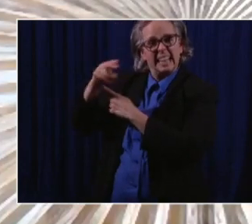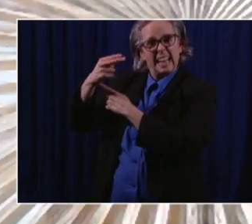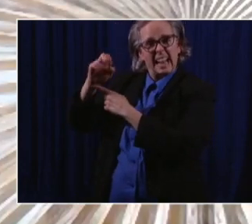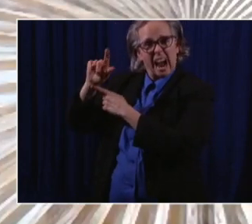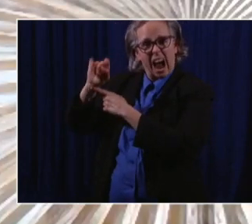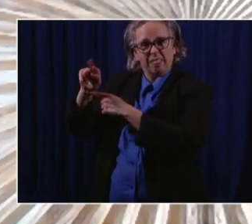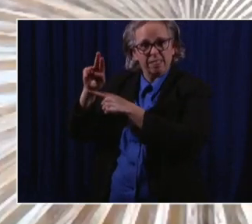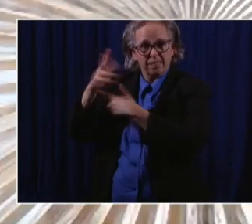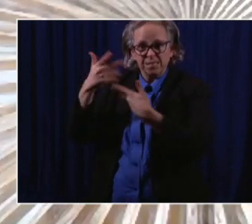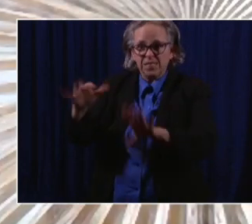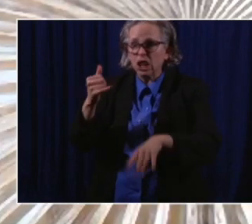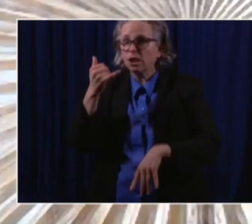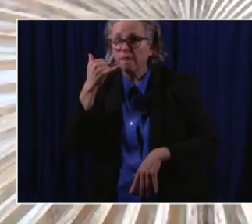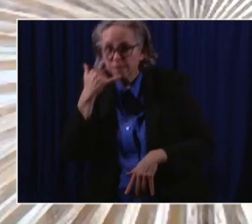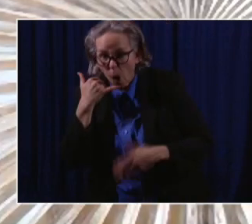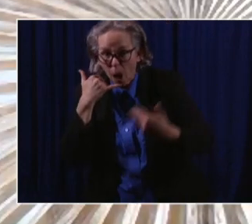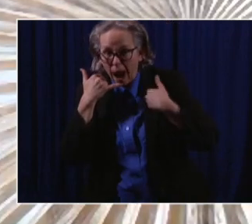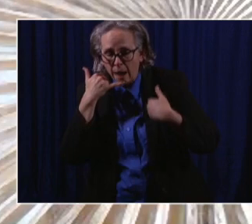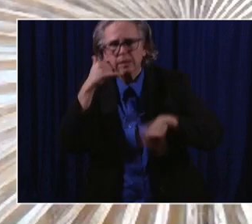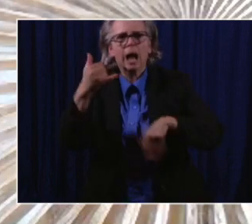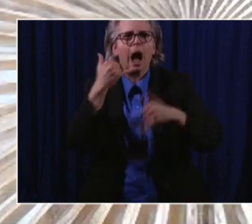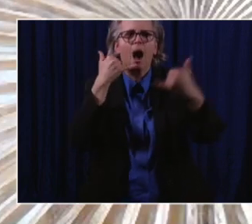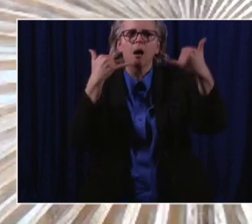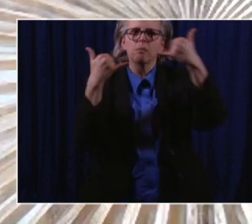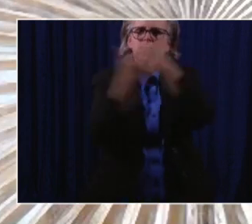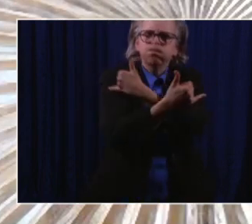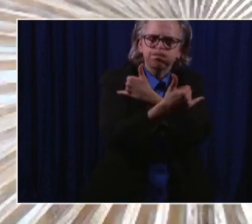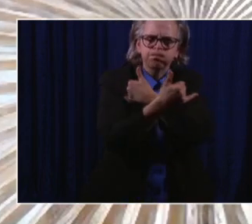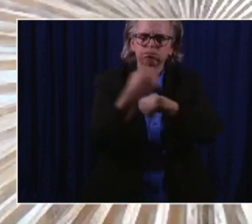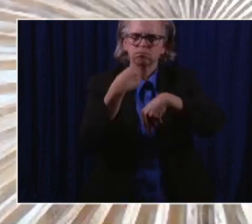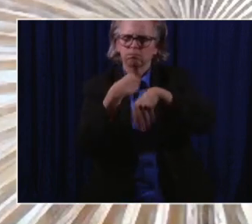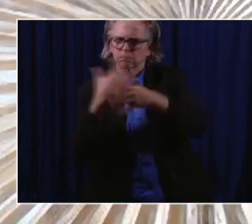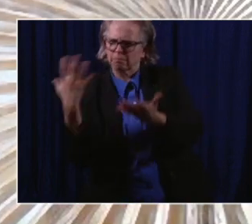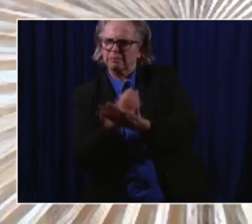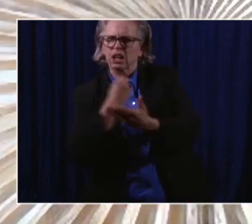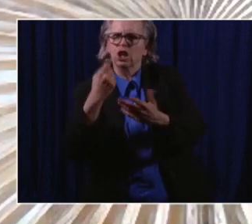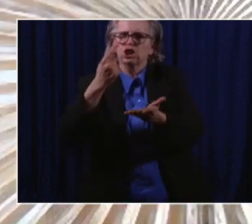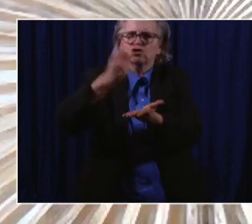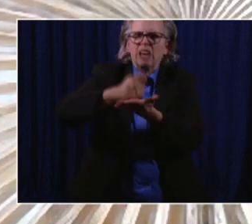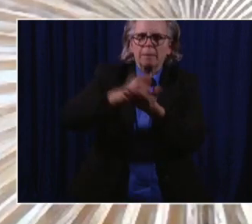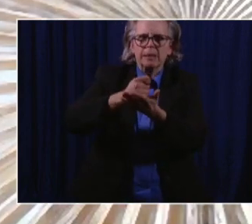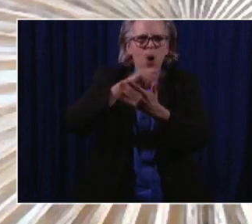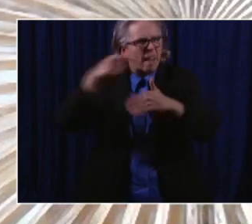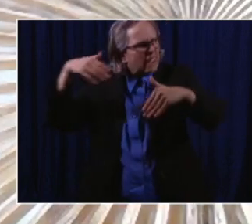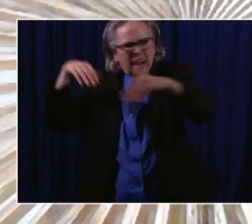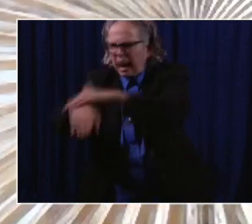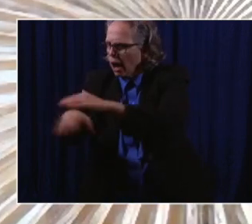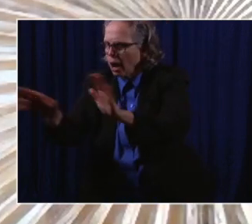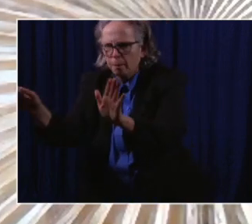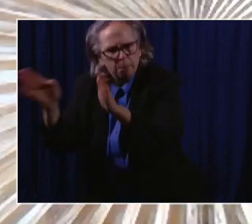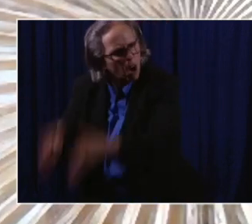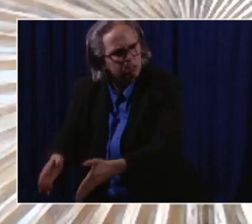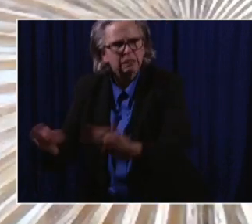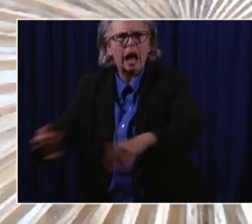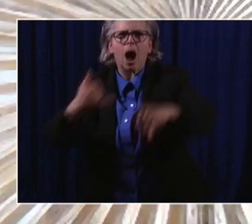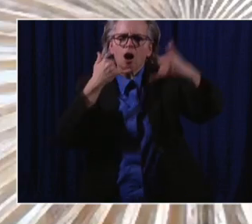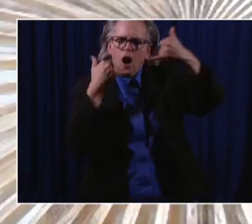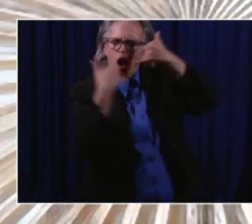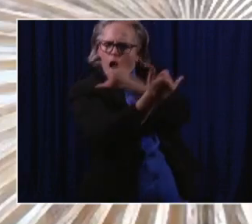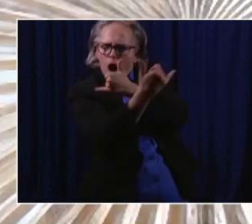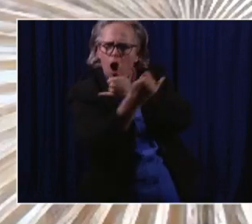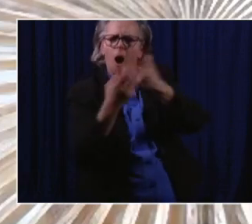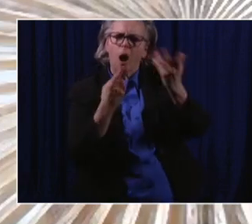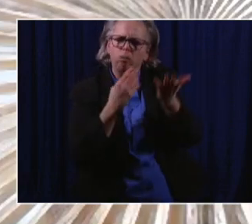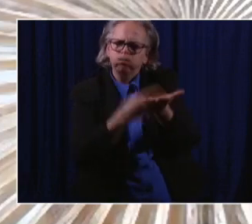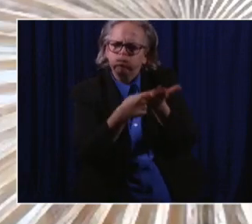treatment supports and really get to talk with someone about any of the symptoms you're feeling. We